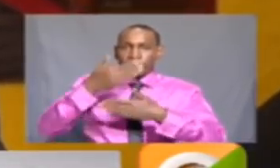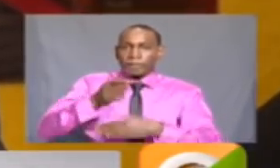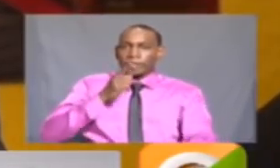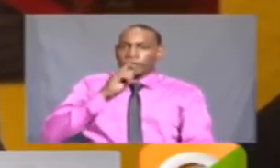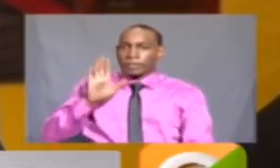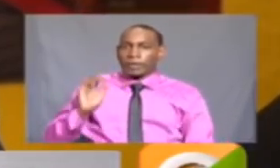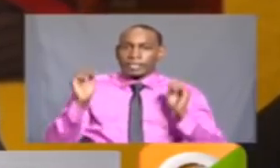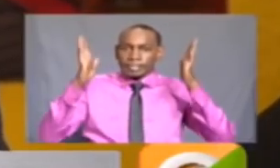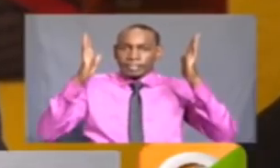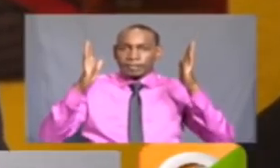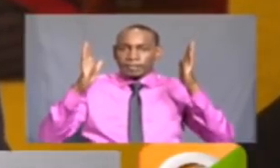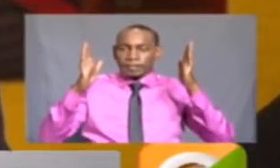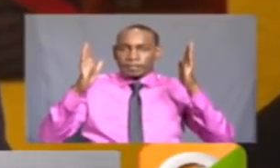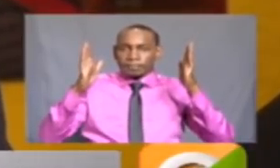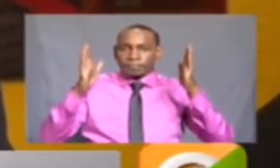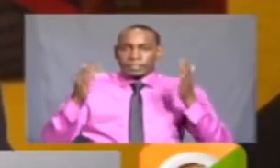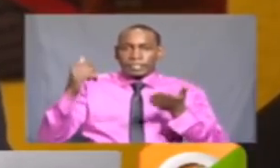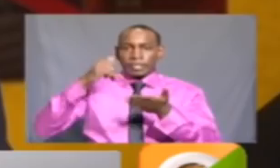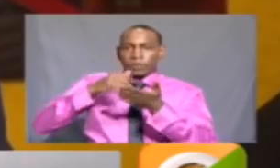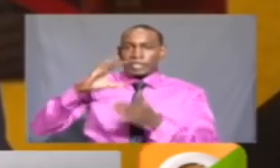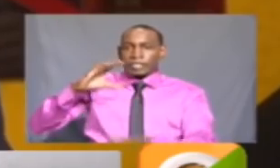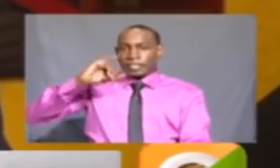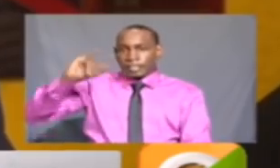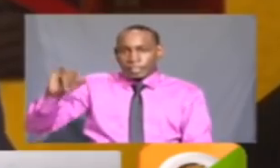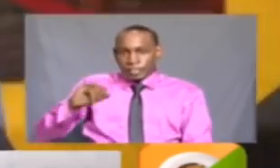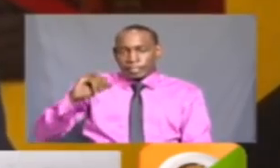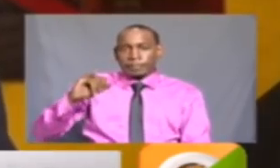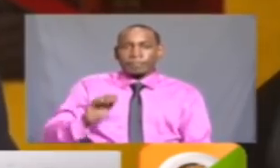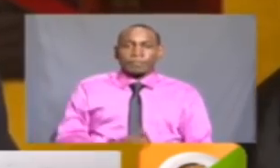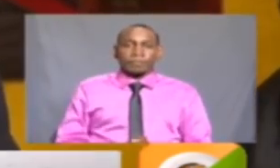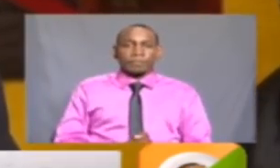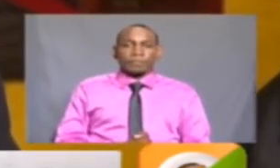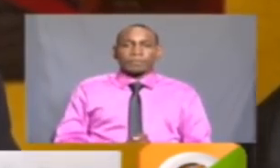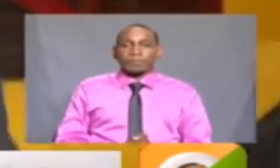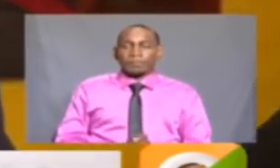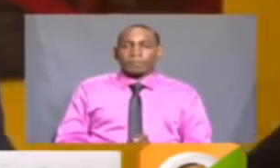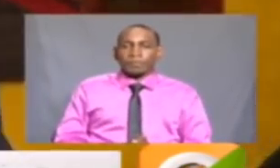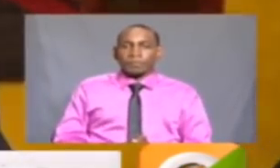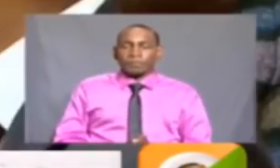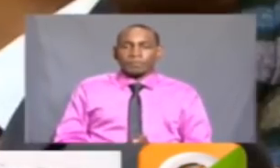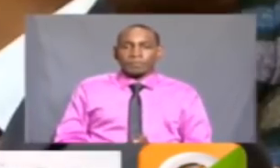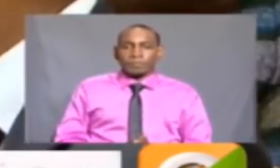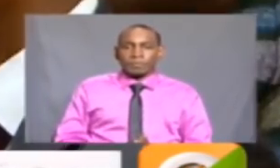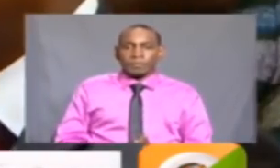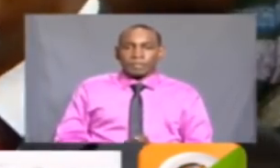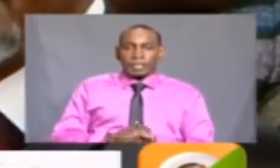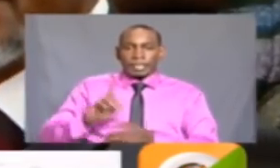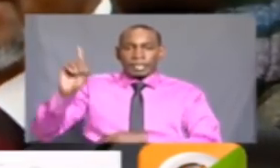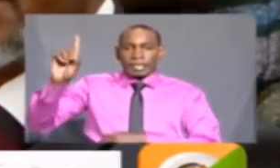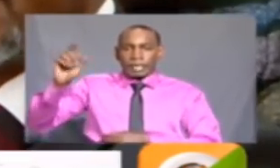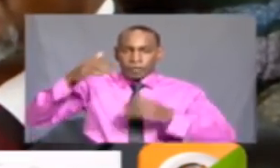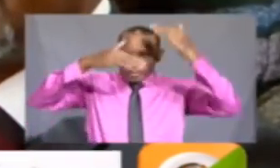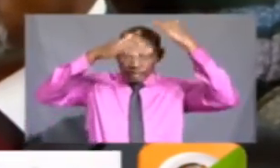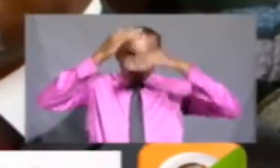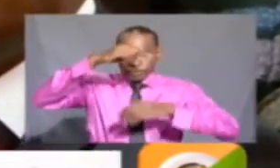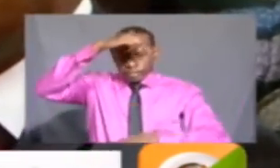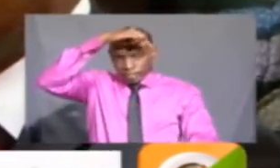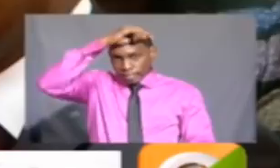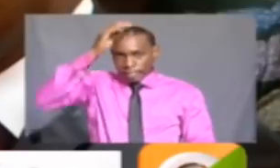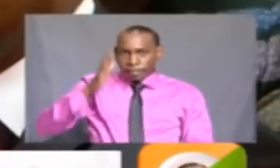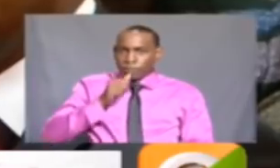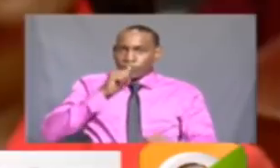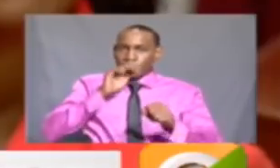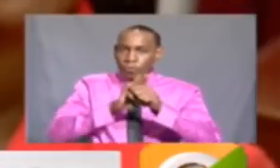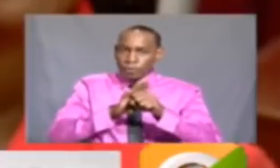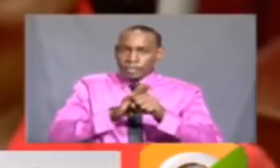swearing-in ceremony overseen by Chief Justice David Maraga. So help me God. The Nairobi University graduate vowed